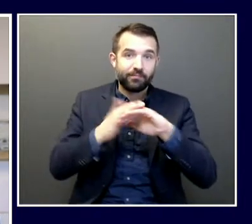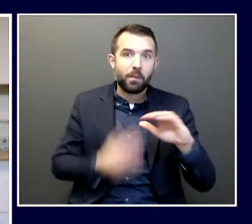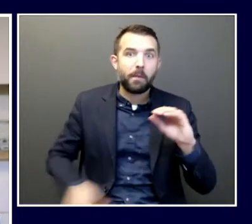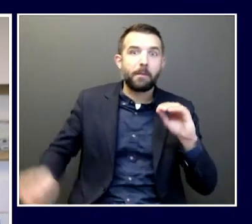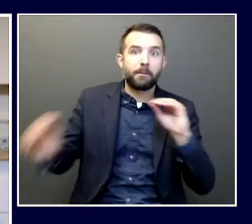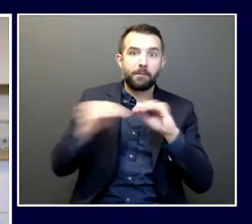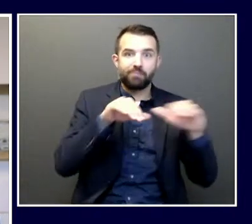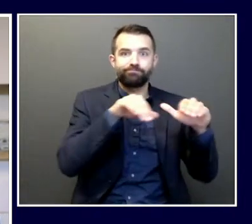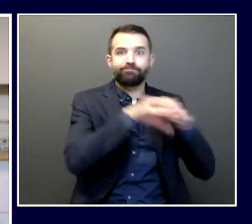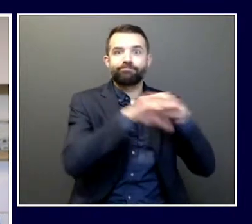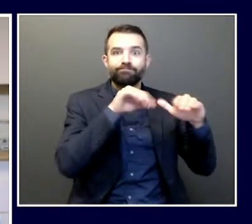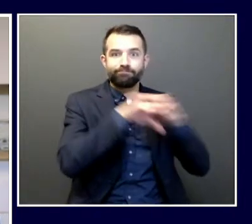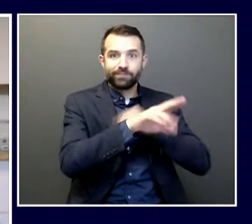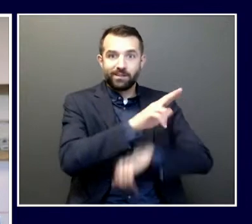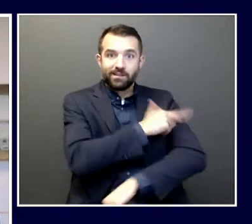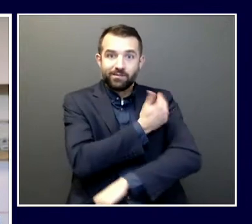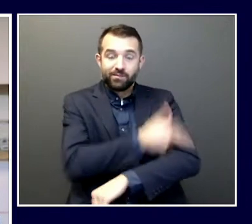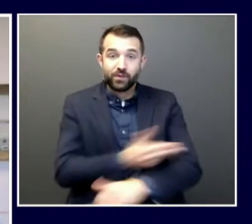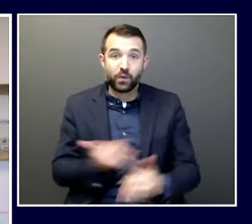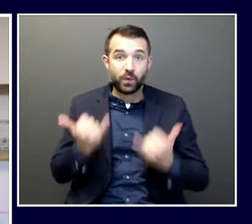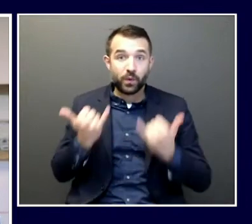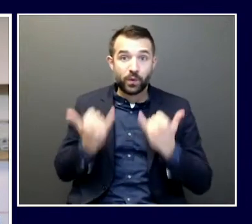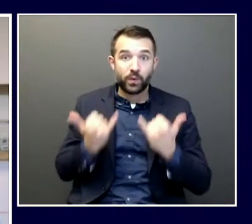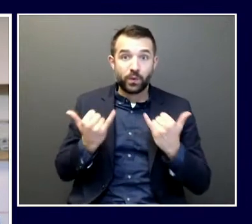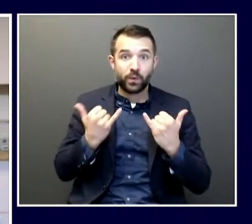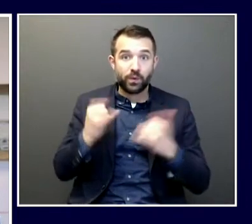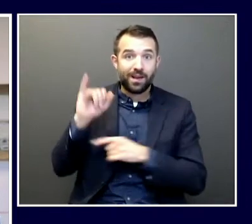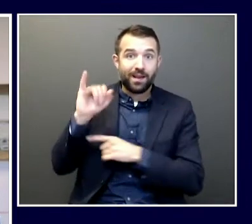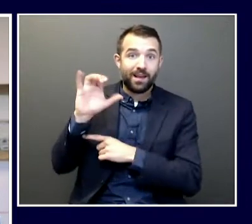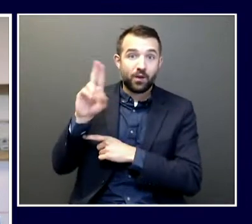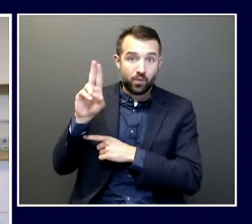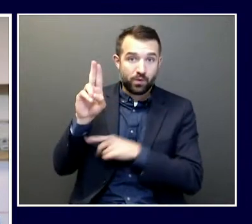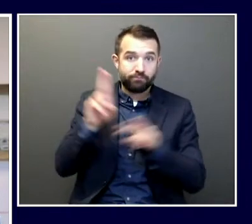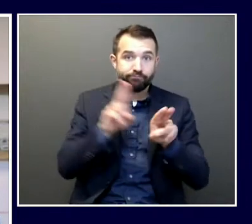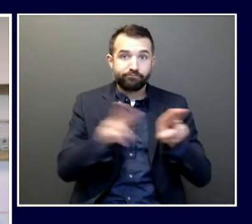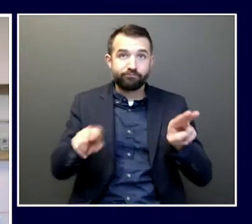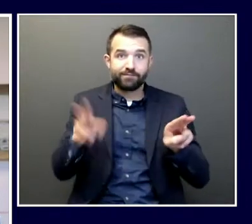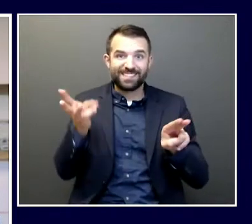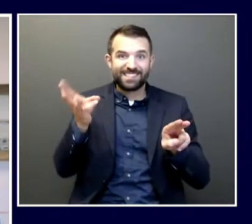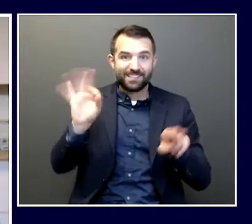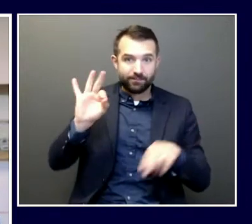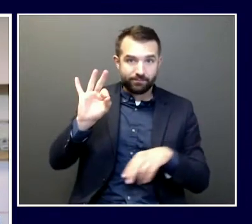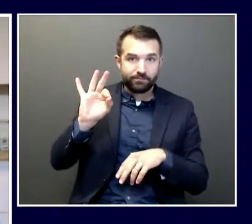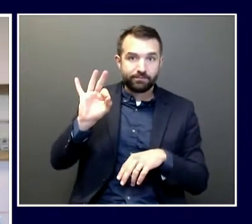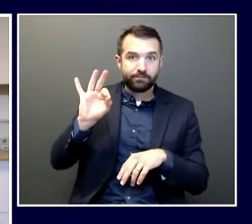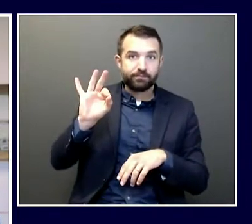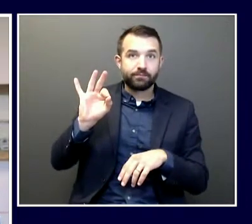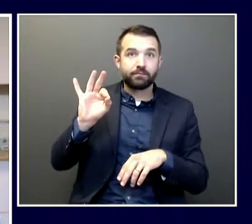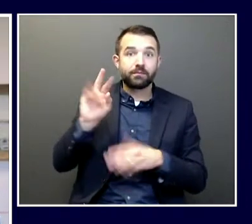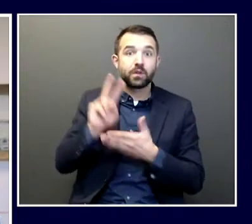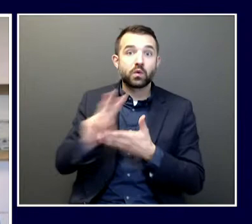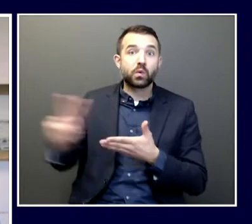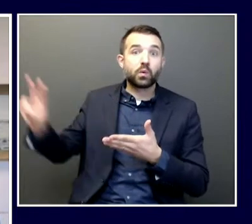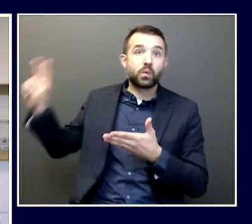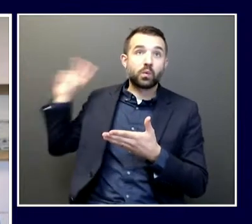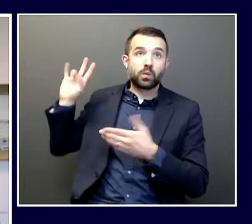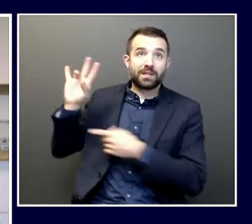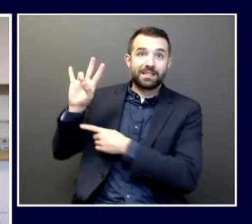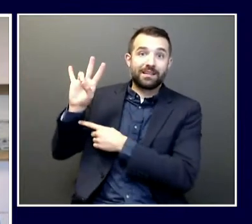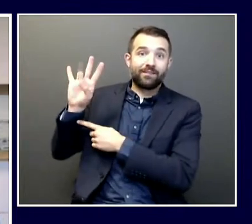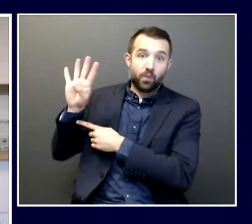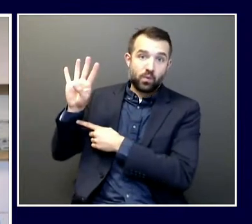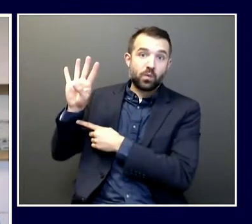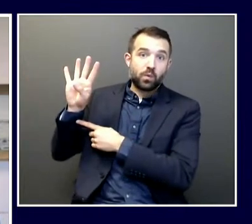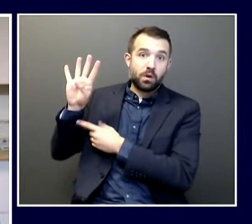Maine, 69 people are in an ICU bed, whereas 2 weeks ago, there were 74 people in the ICU. And